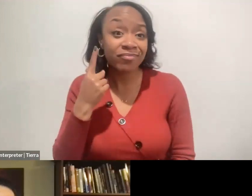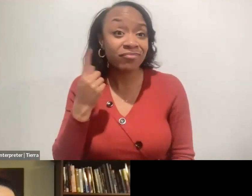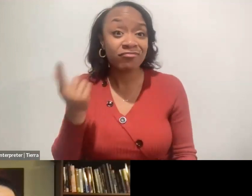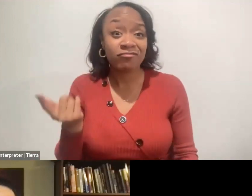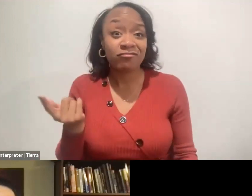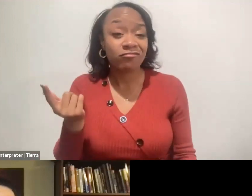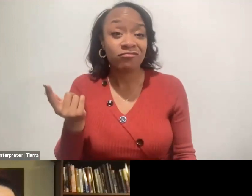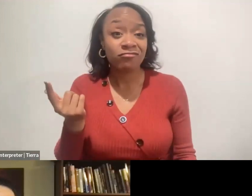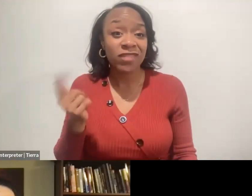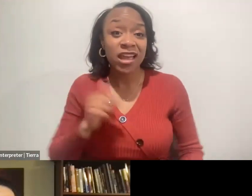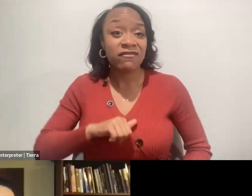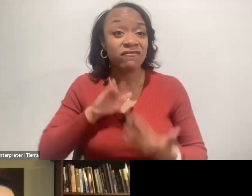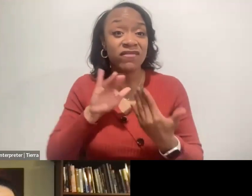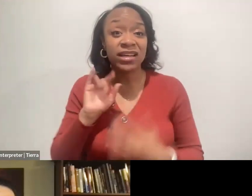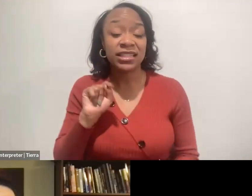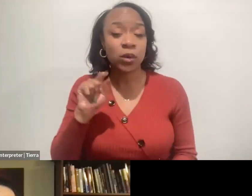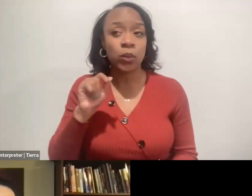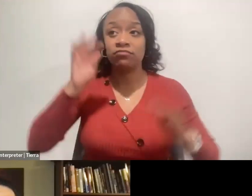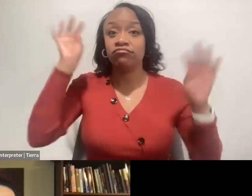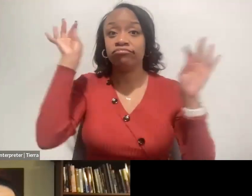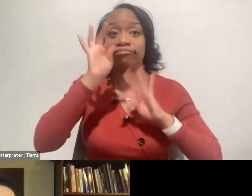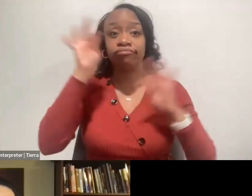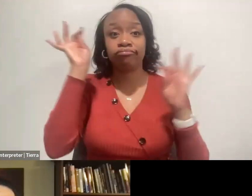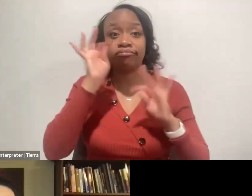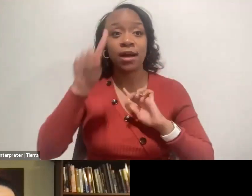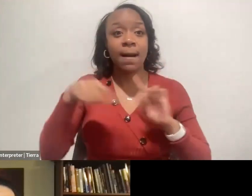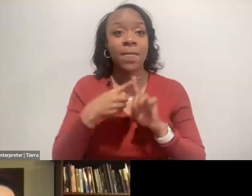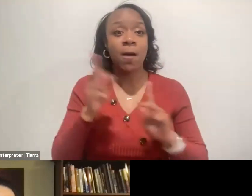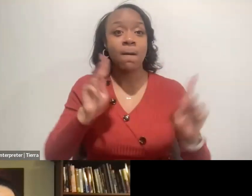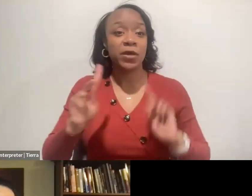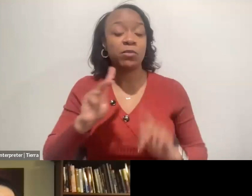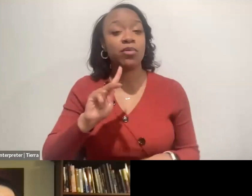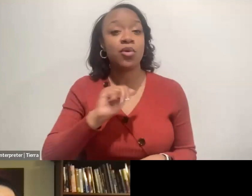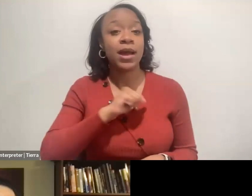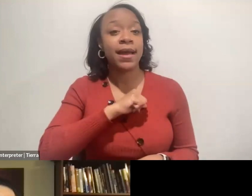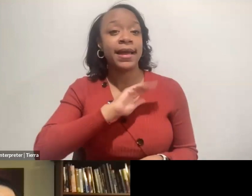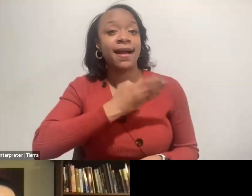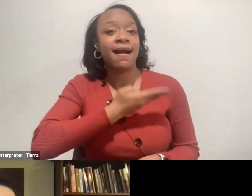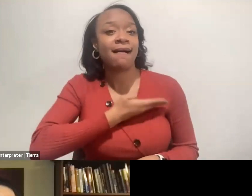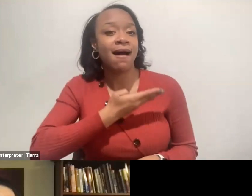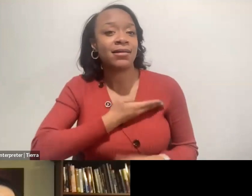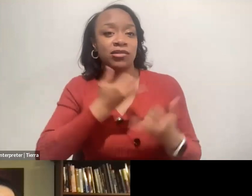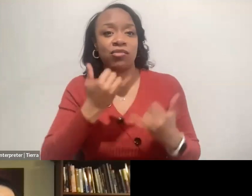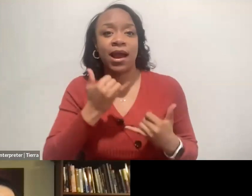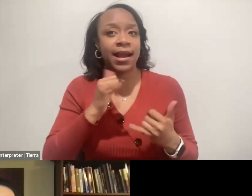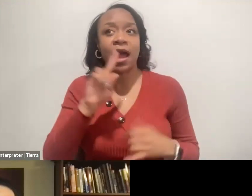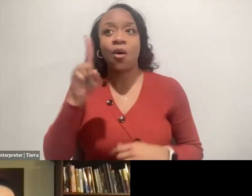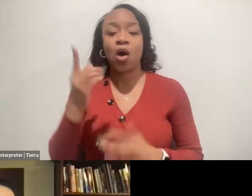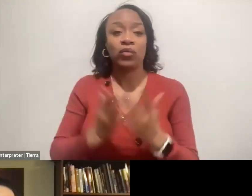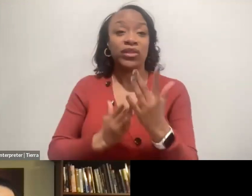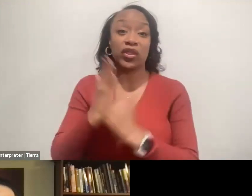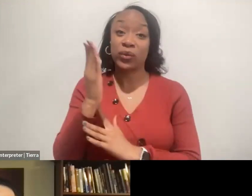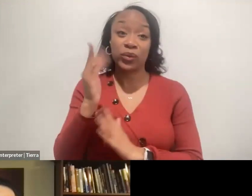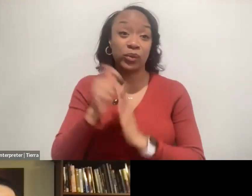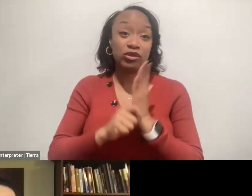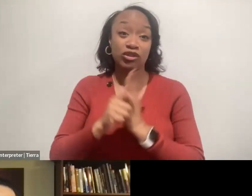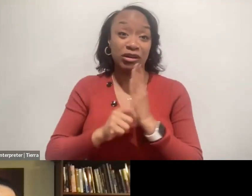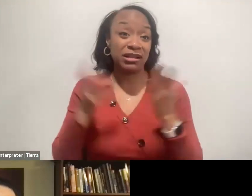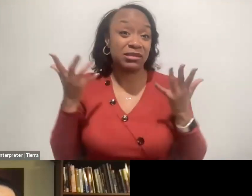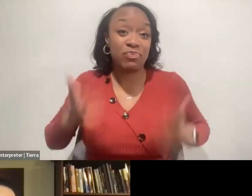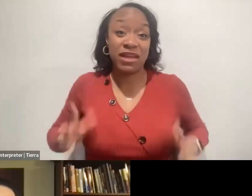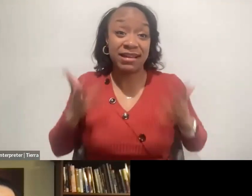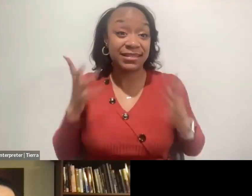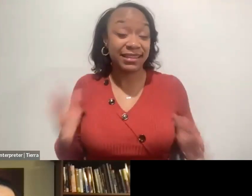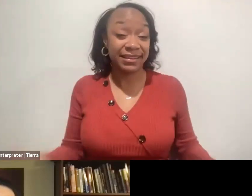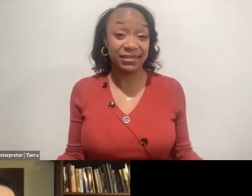have no way of knowing about people in Gaza right now except through journalism.